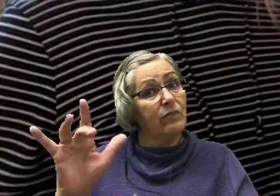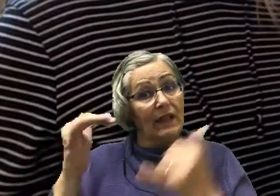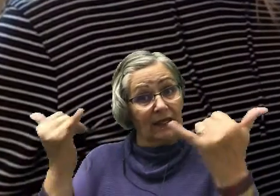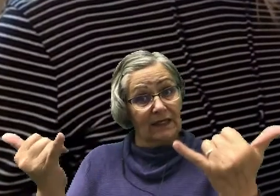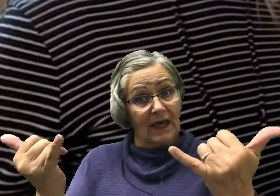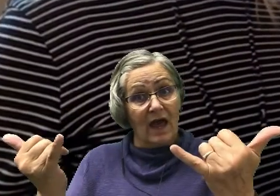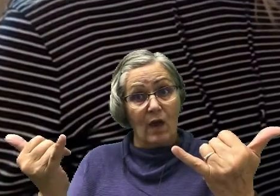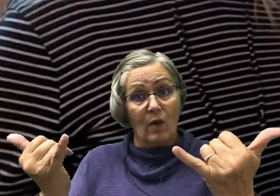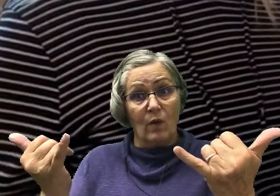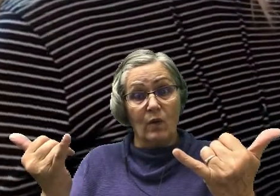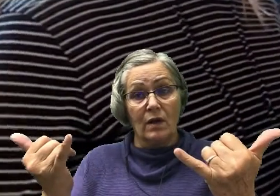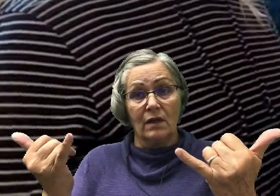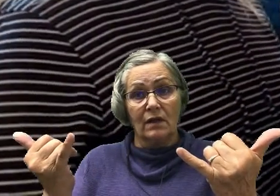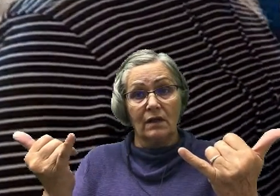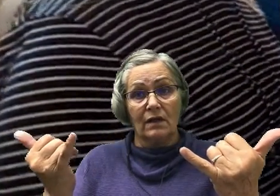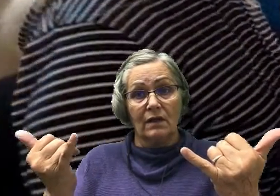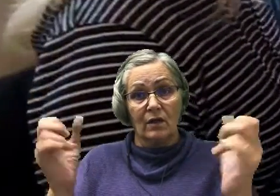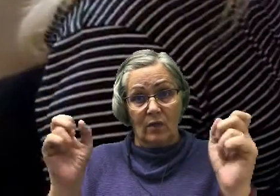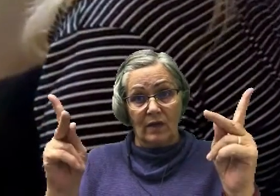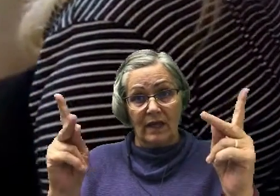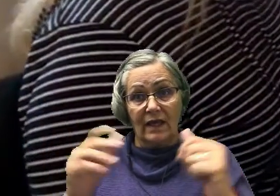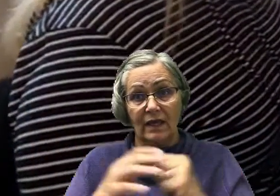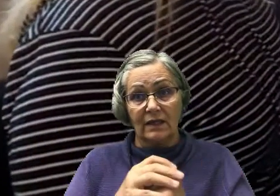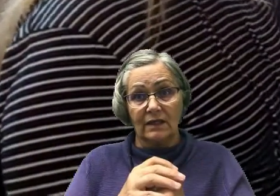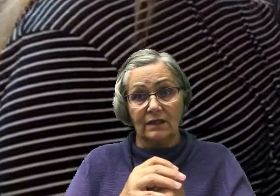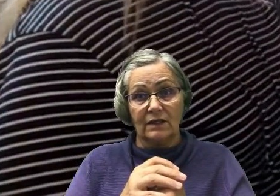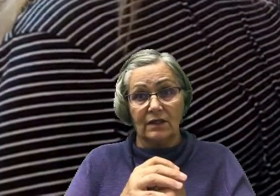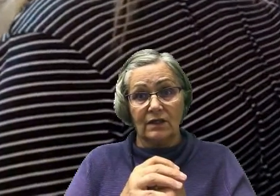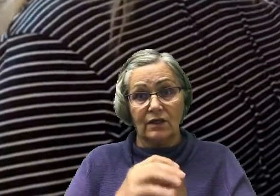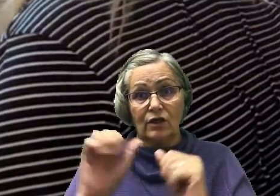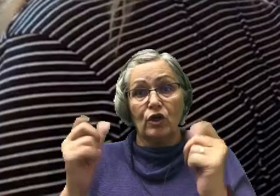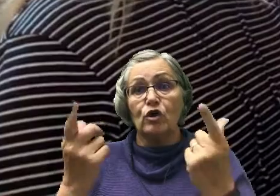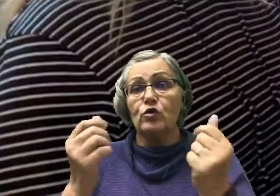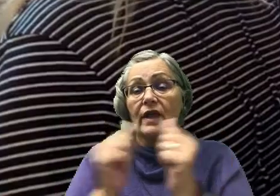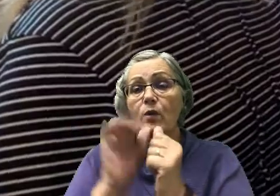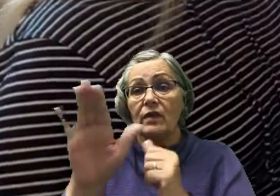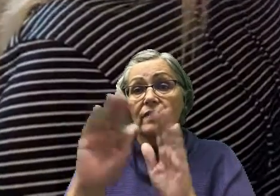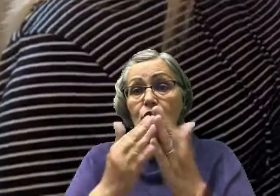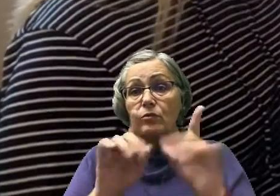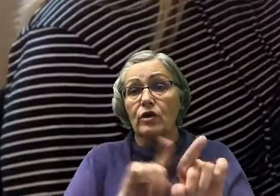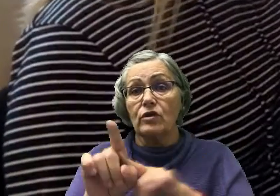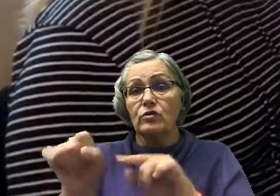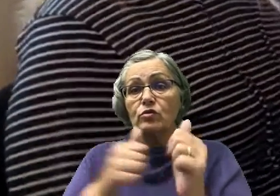Okay. Go ahead and do that with yours so you can follow along.